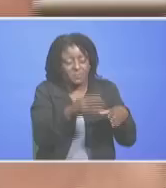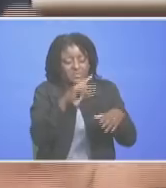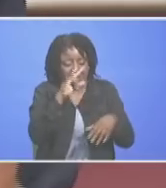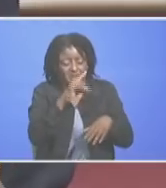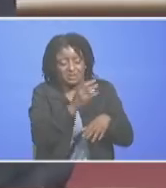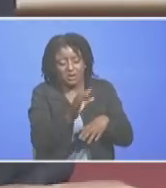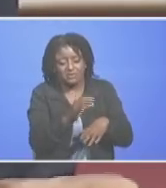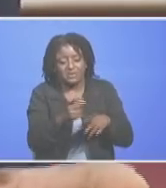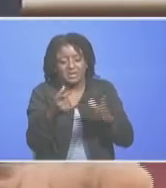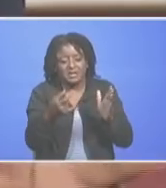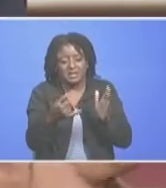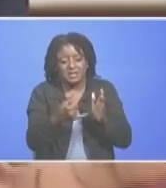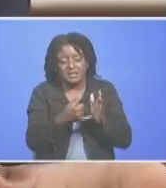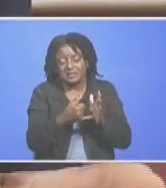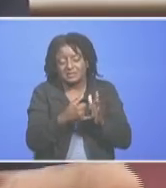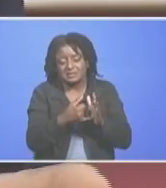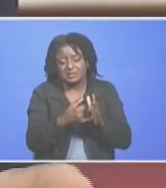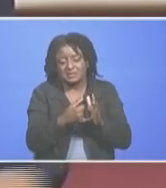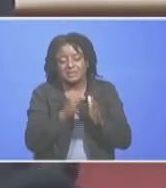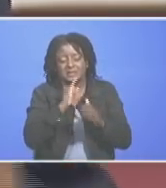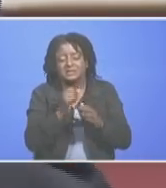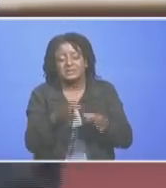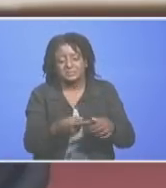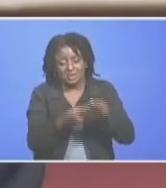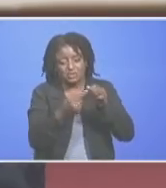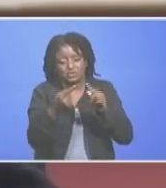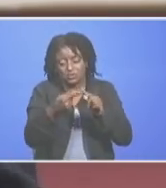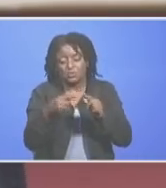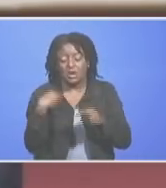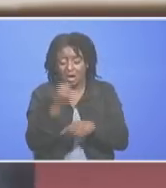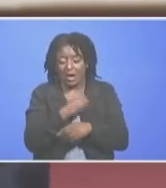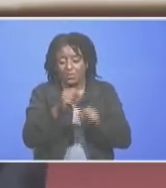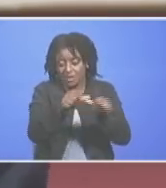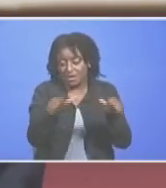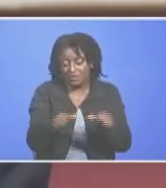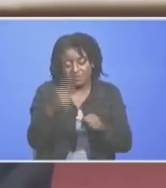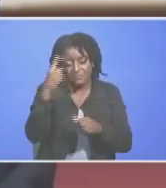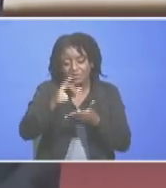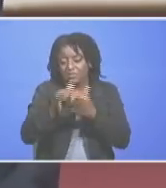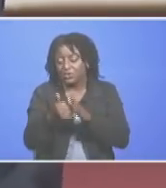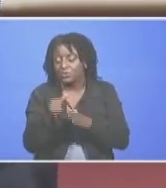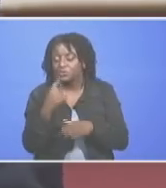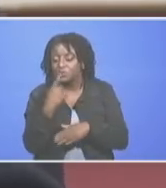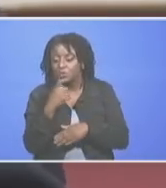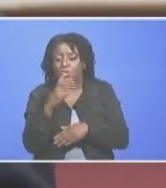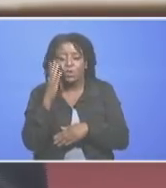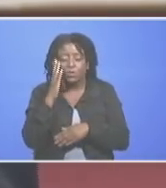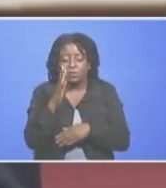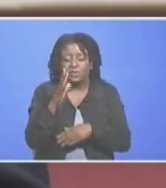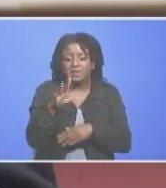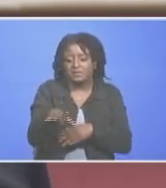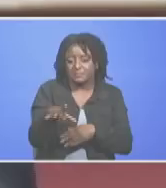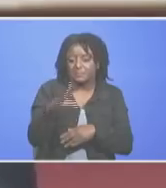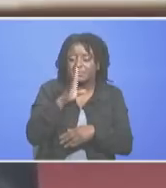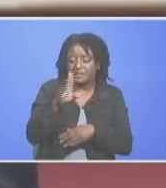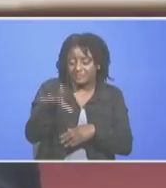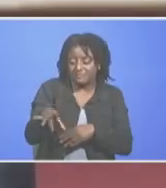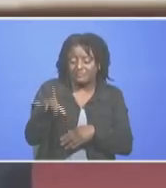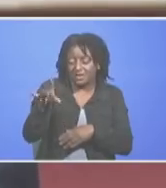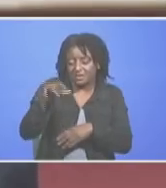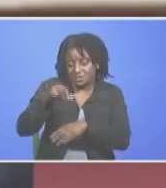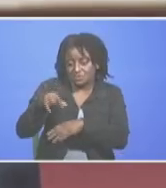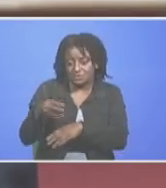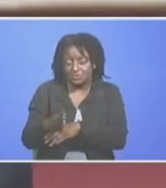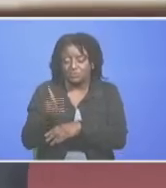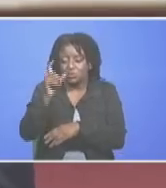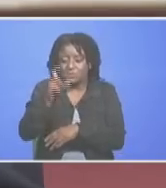our area for now, and it will be for those who will be finding employment. You have